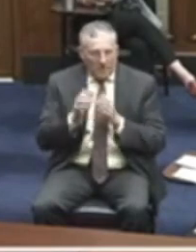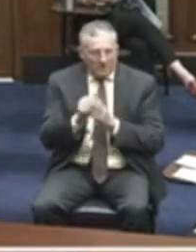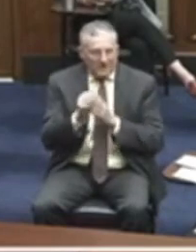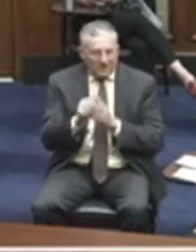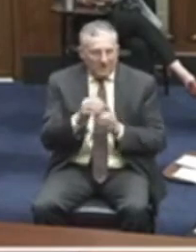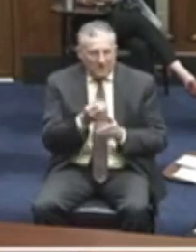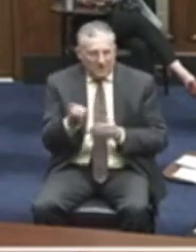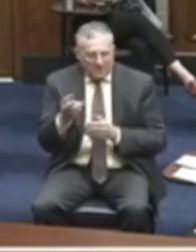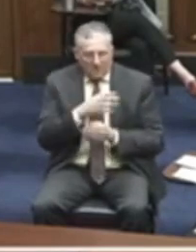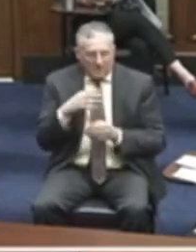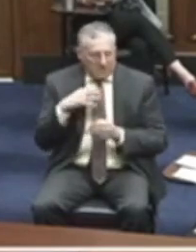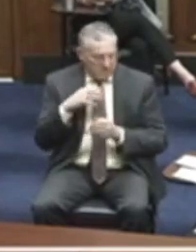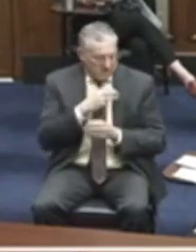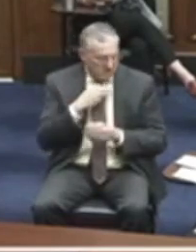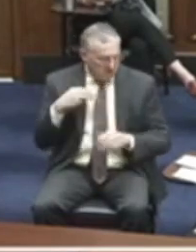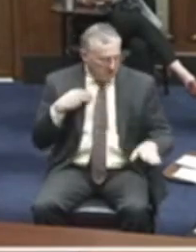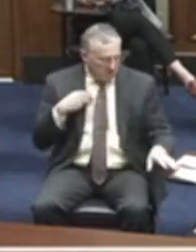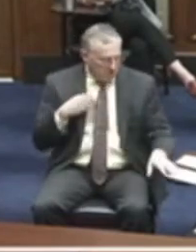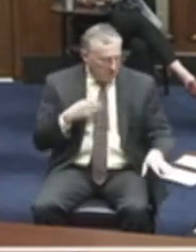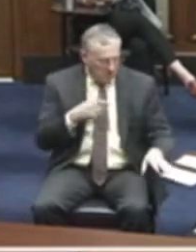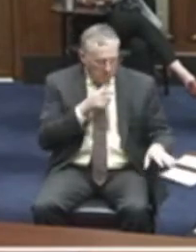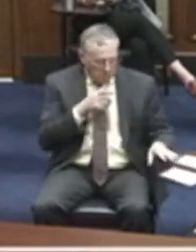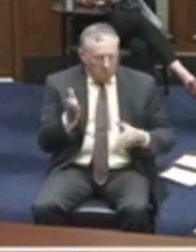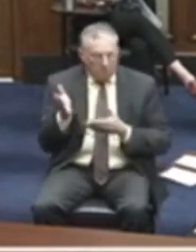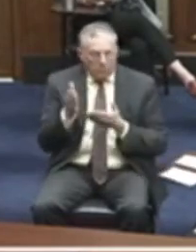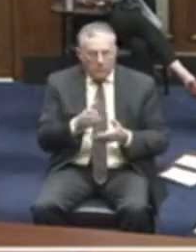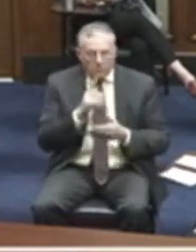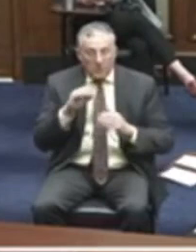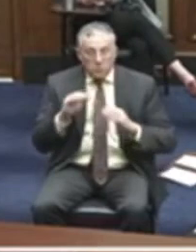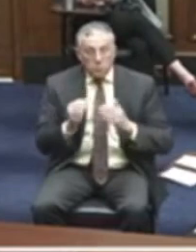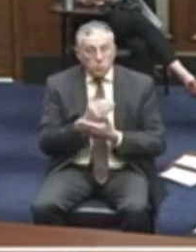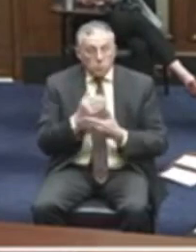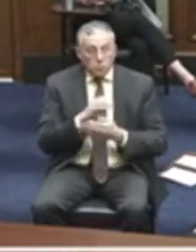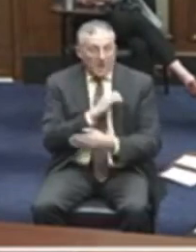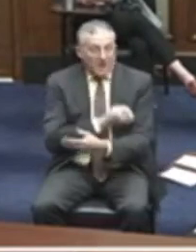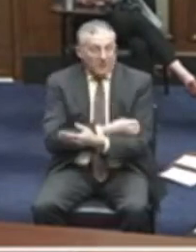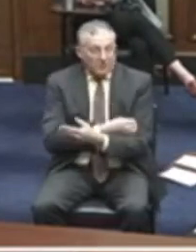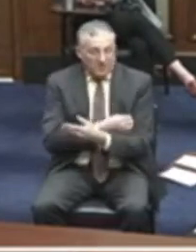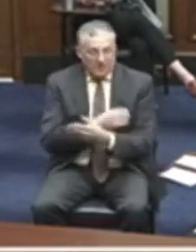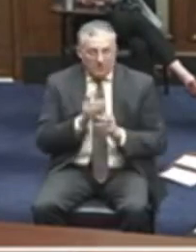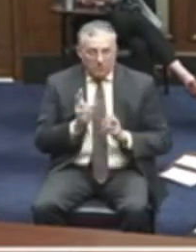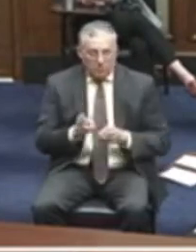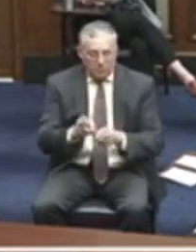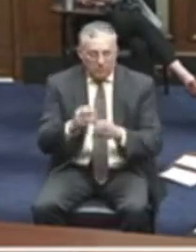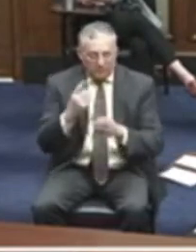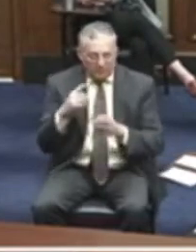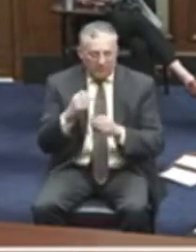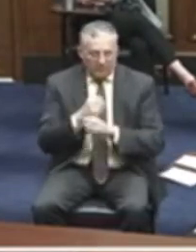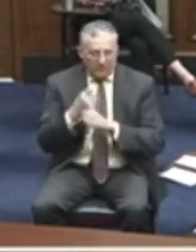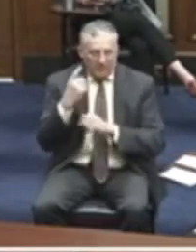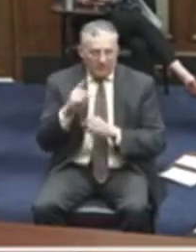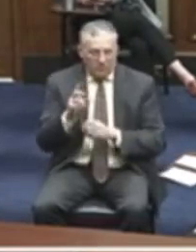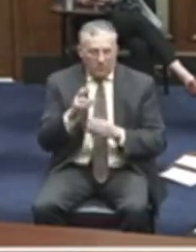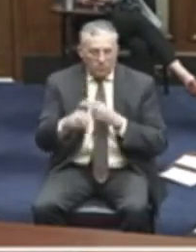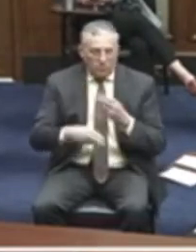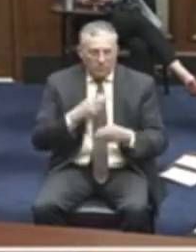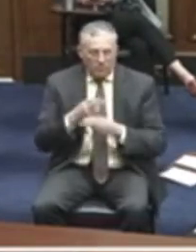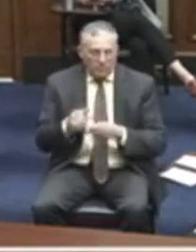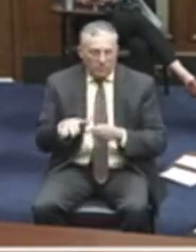committee members in bringing renewed energy and urgency to the fight for universal